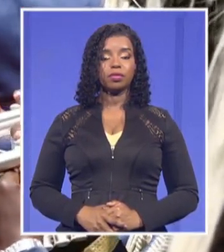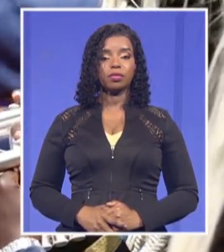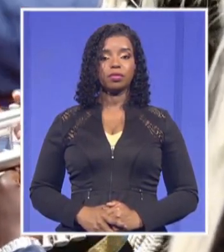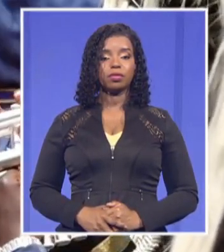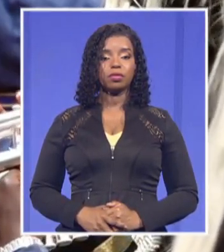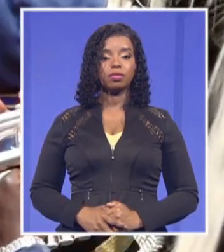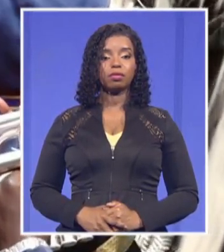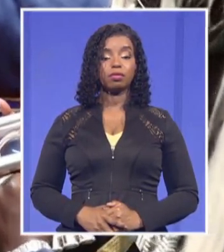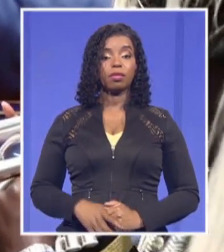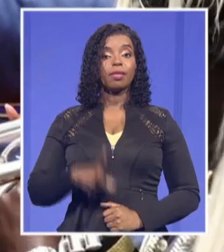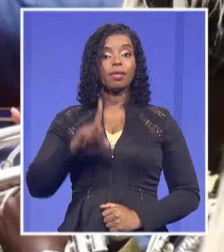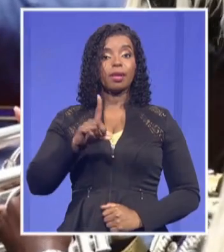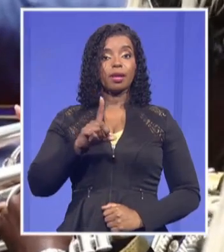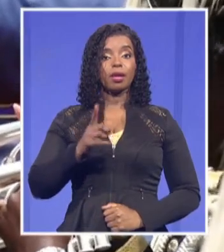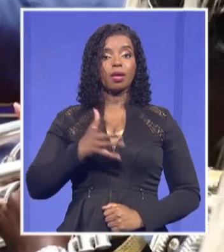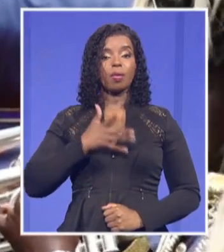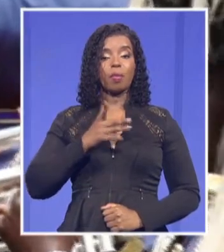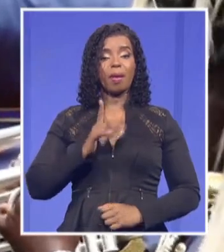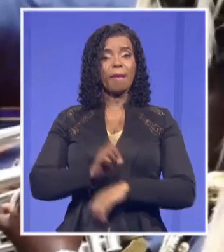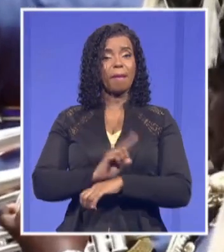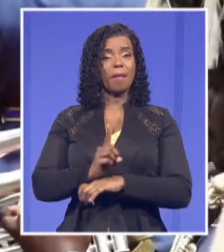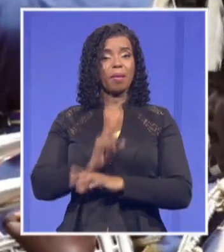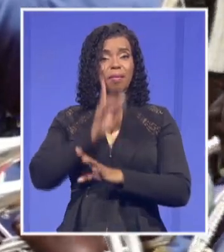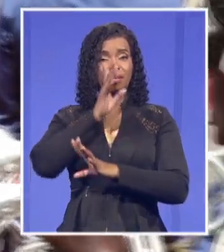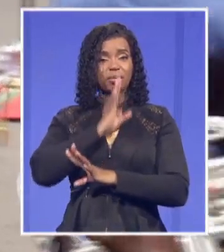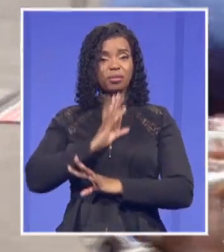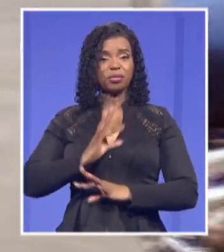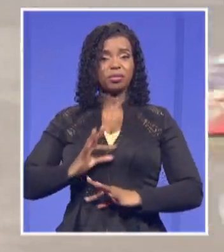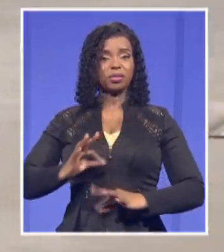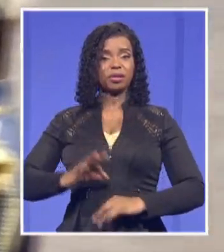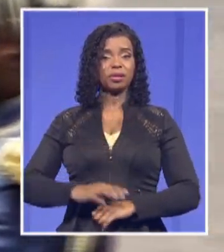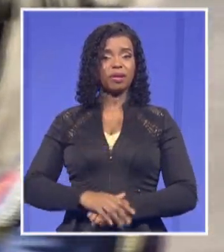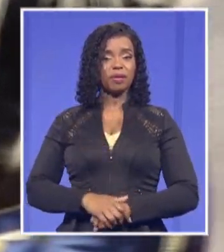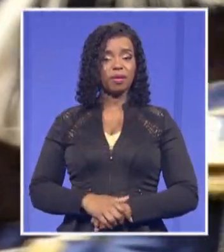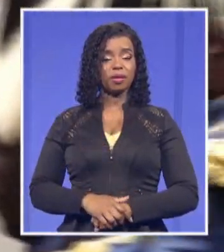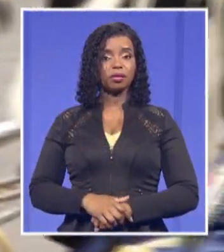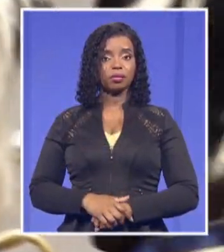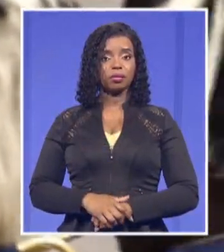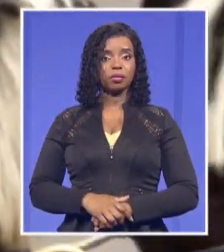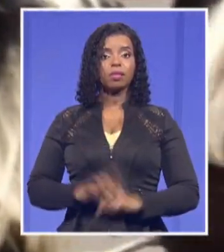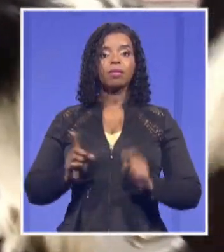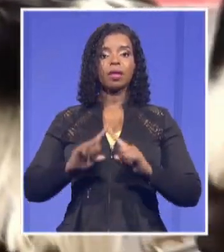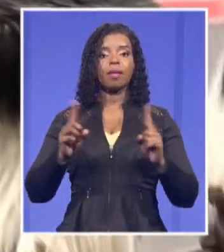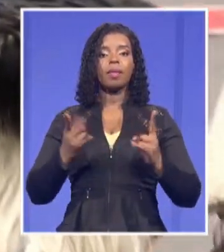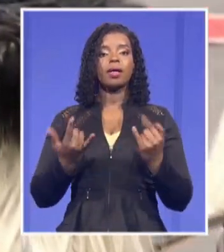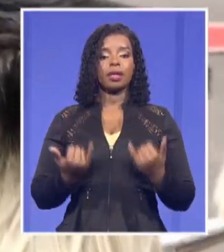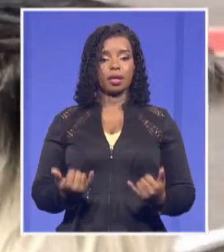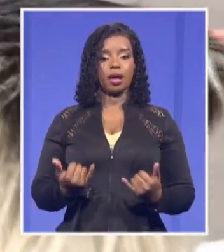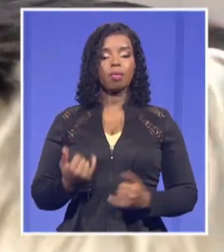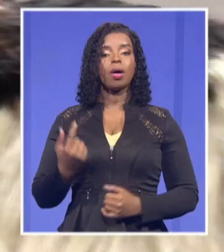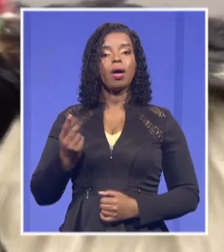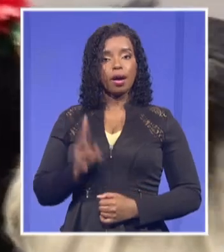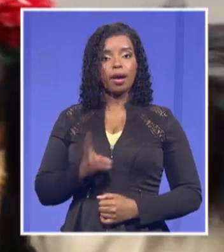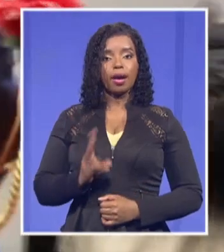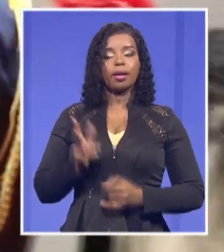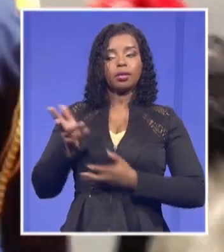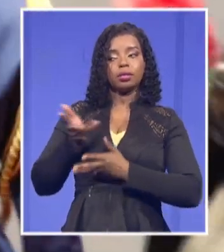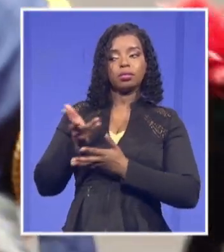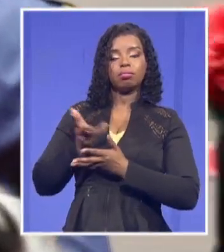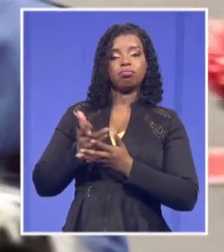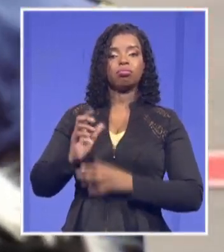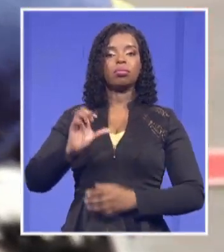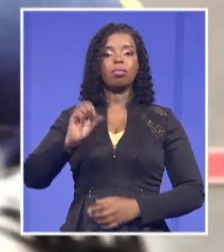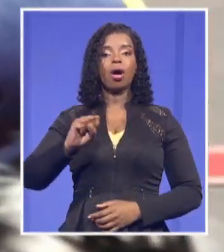I just wanted to allow that moment of silence, but let's bring in SABC international editor Sophie Mokoena once